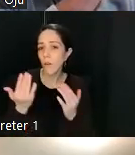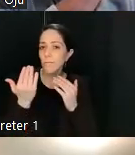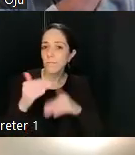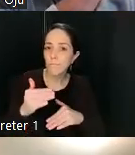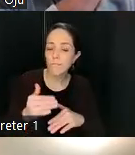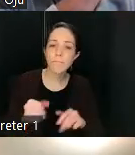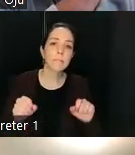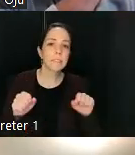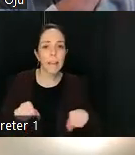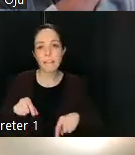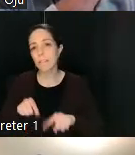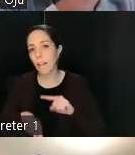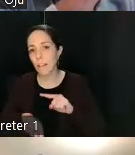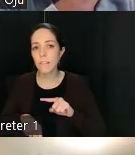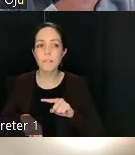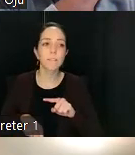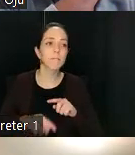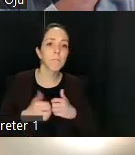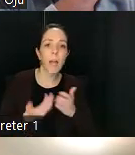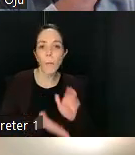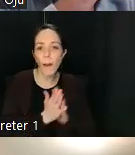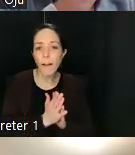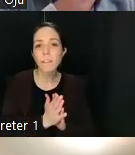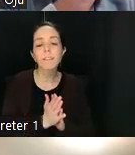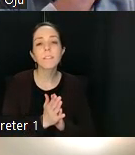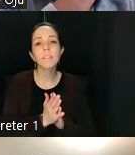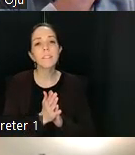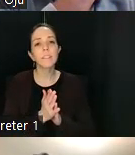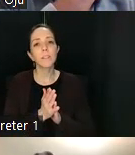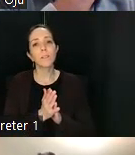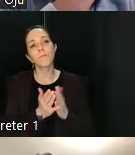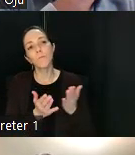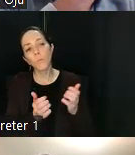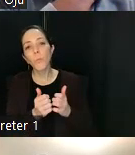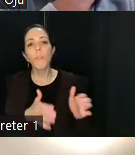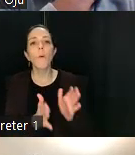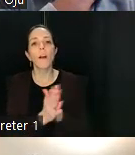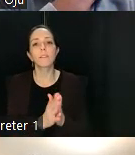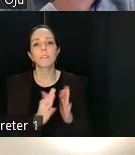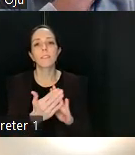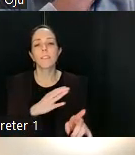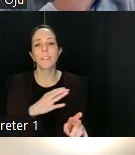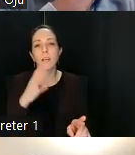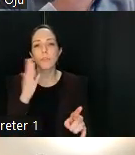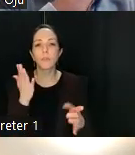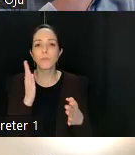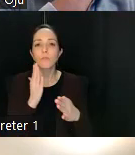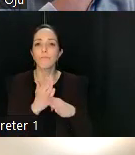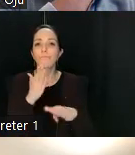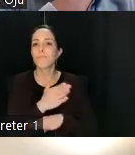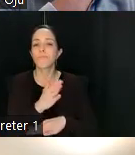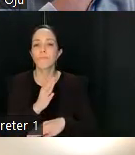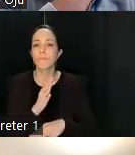what you can ask for without asking the city council to overrule state law. There's also pay equity laws. And